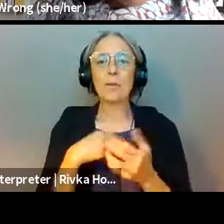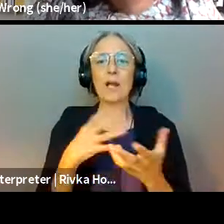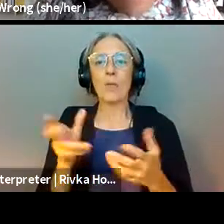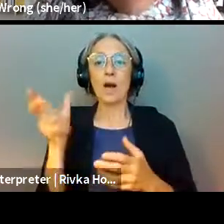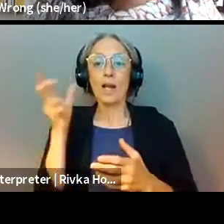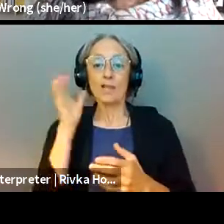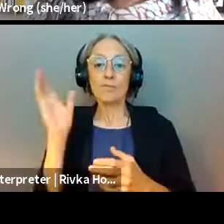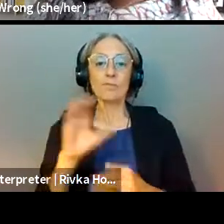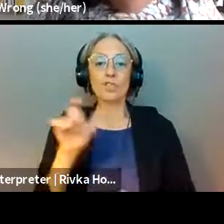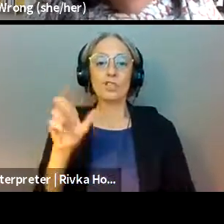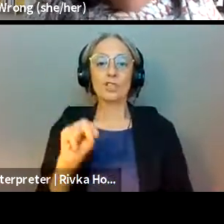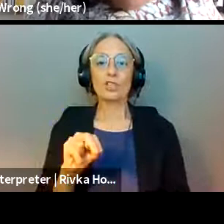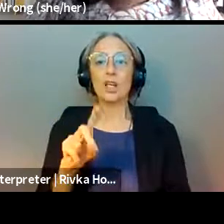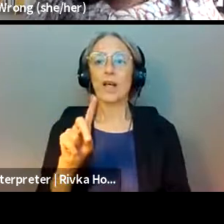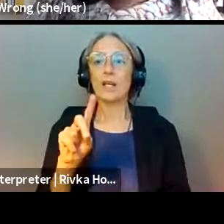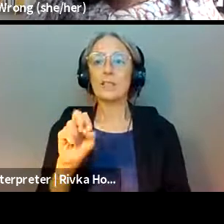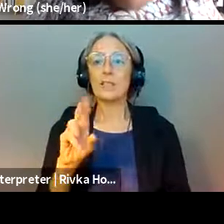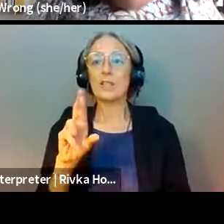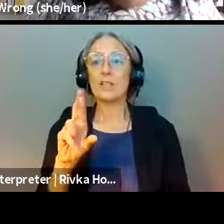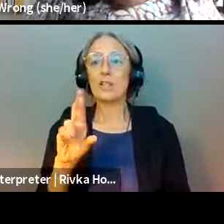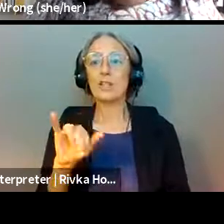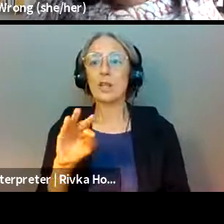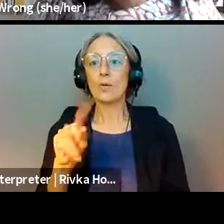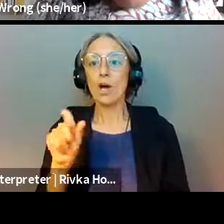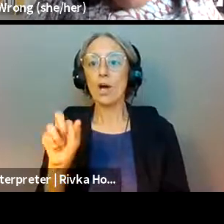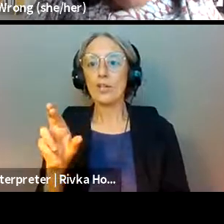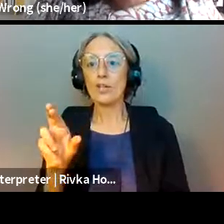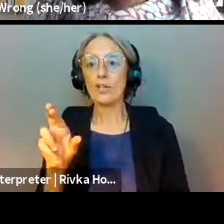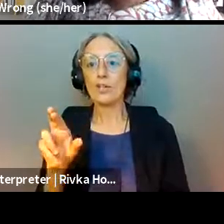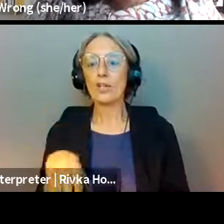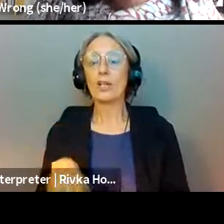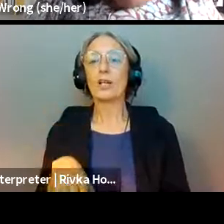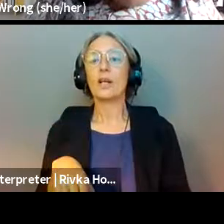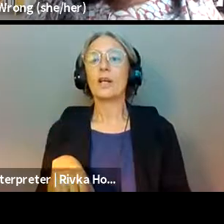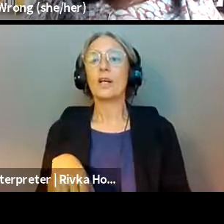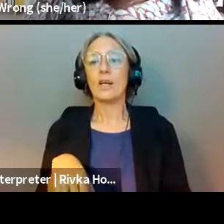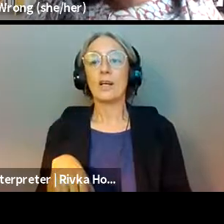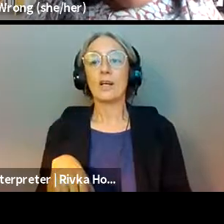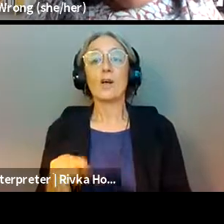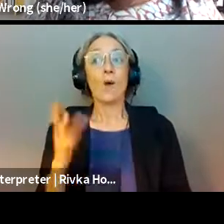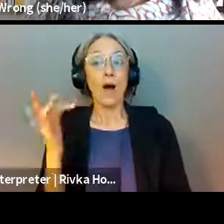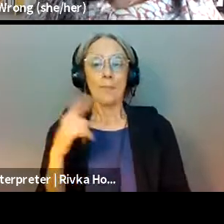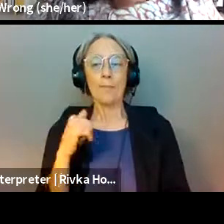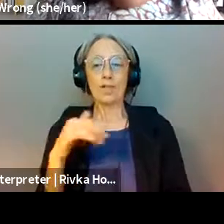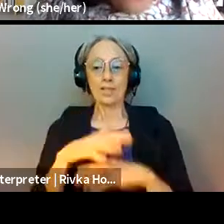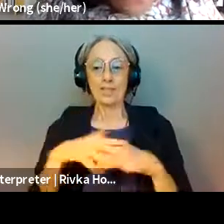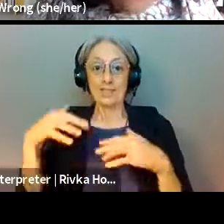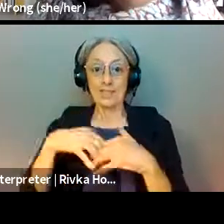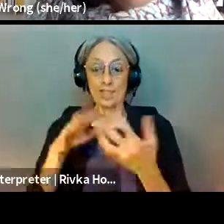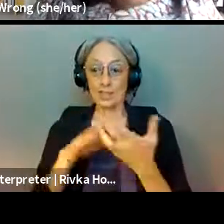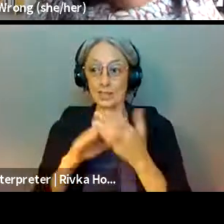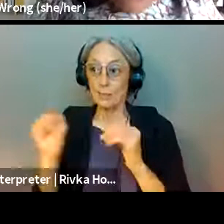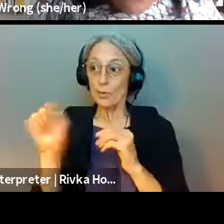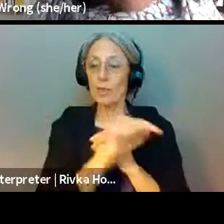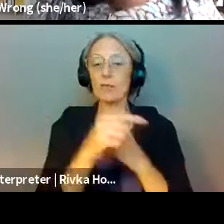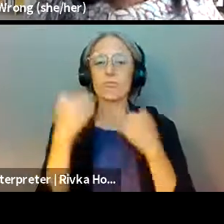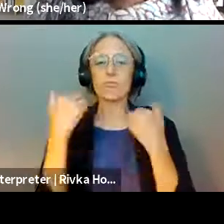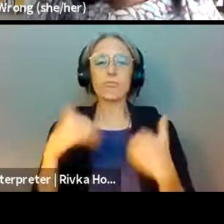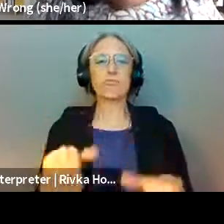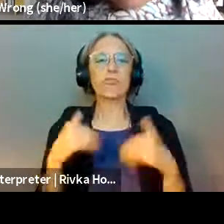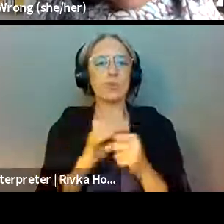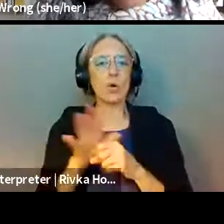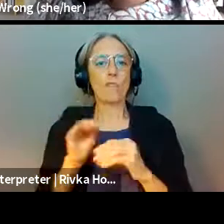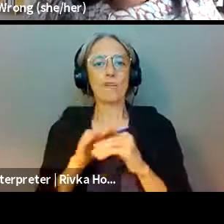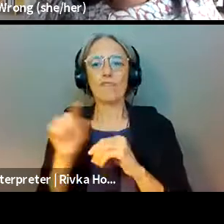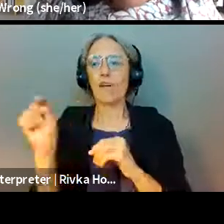Deerenwater, particularly because we know Indigenous communities were significantly affected by COVID, that